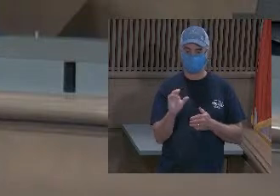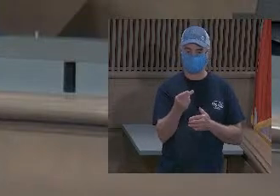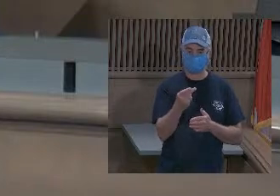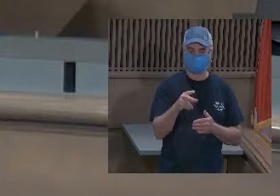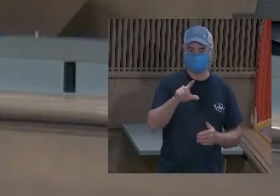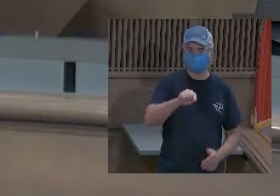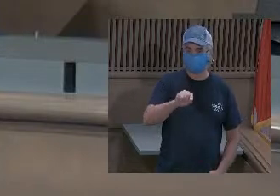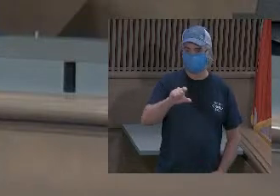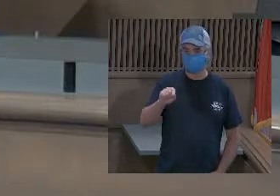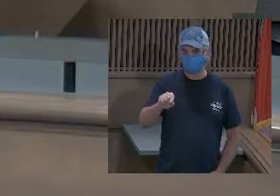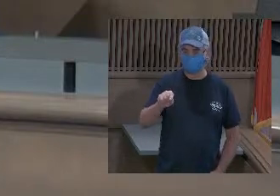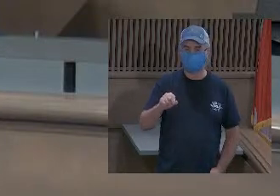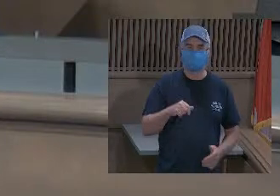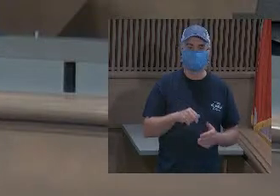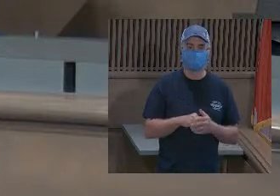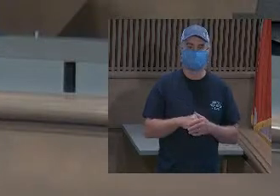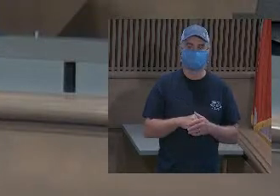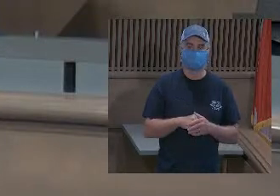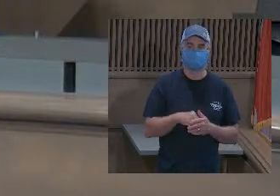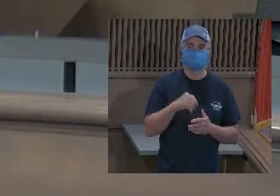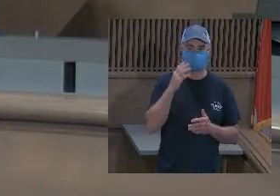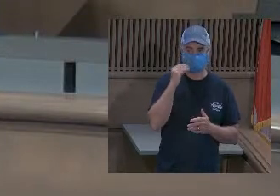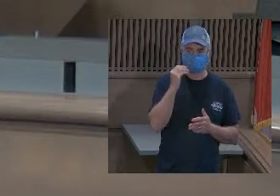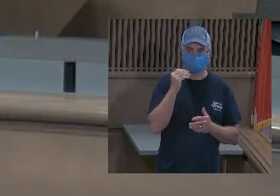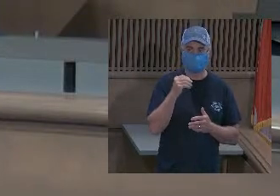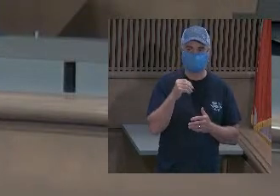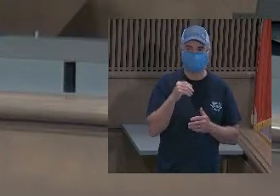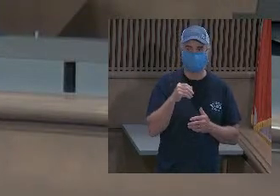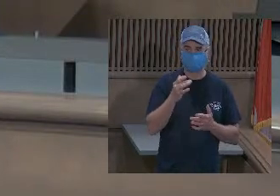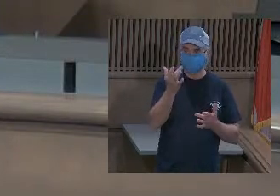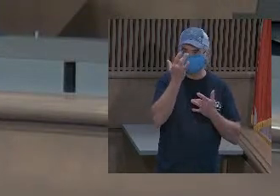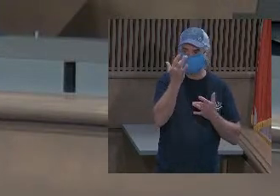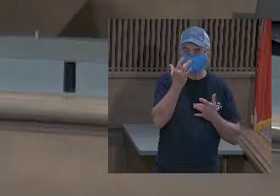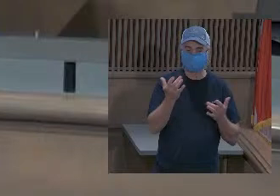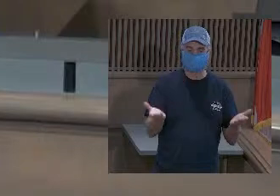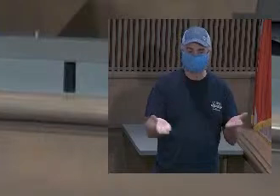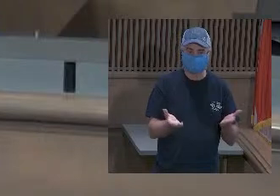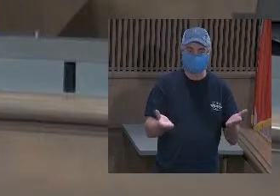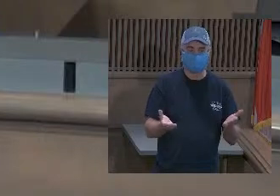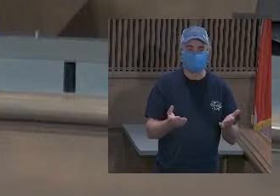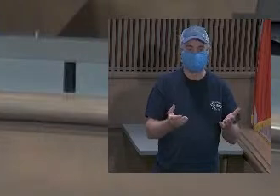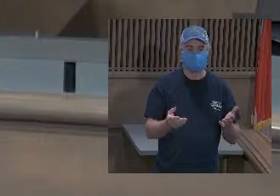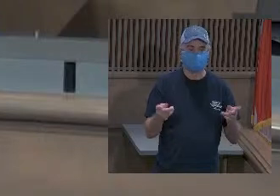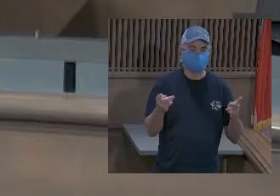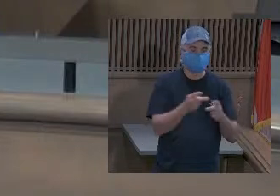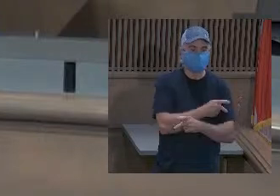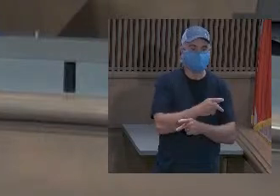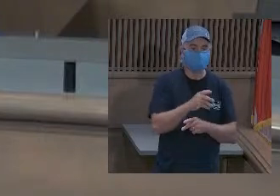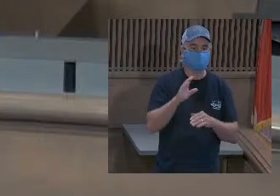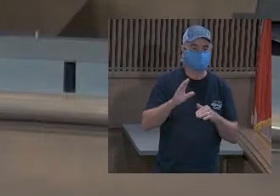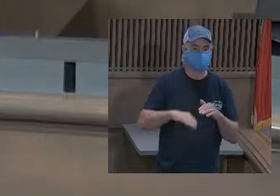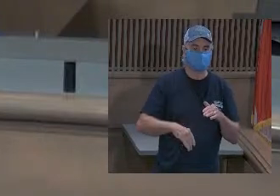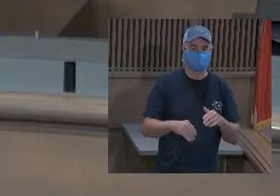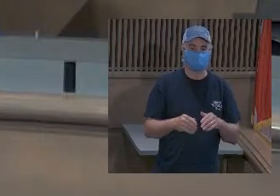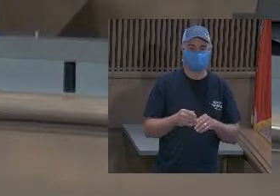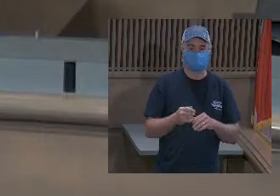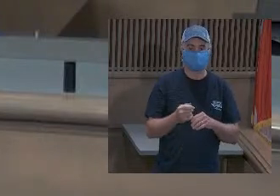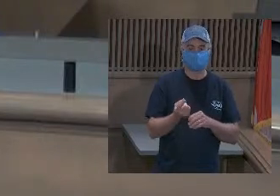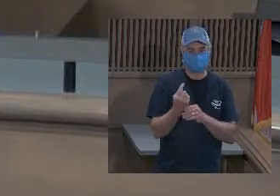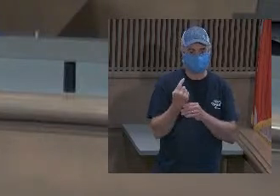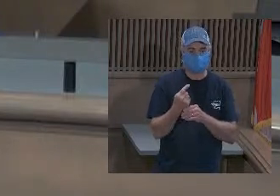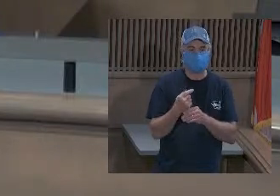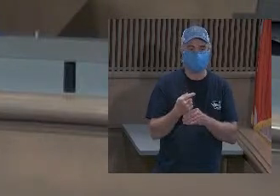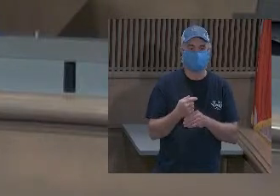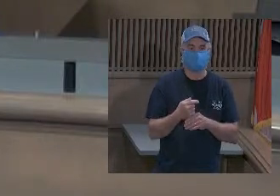that we are experiencing here in this community is far worse than what we experienced a year ago. It appears to